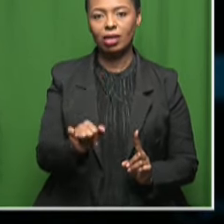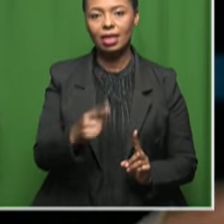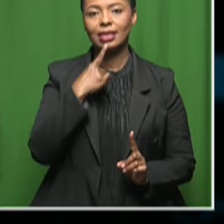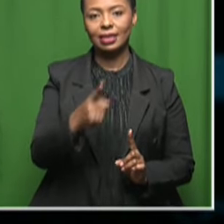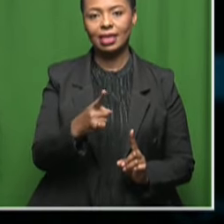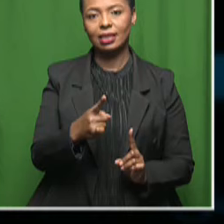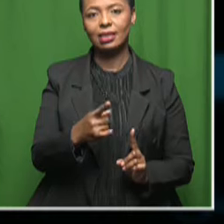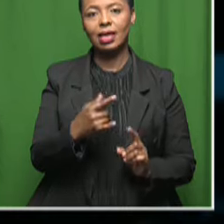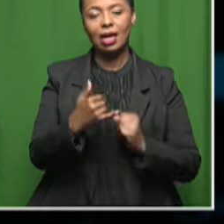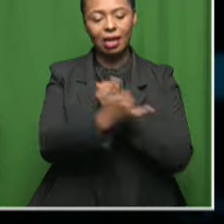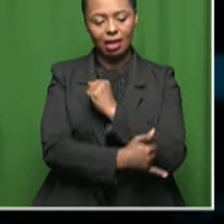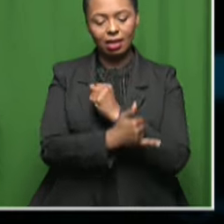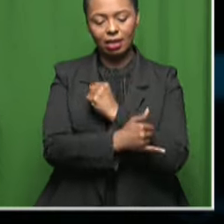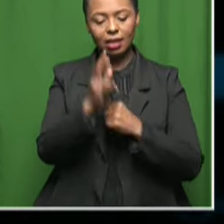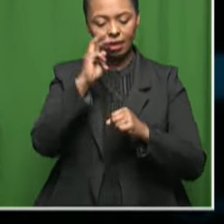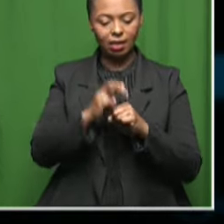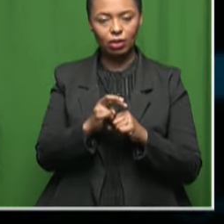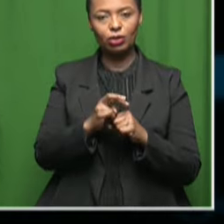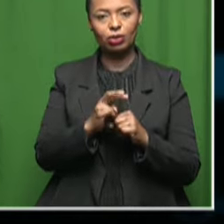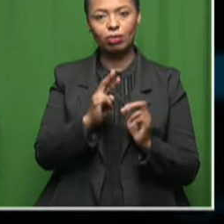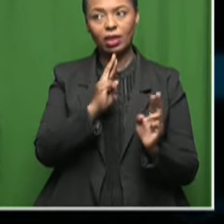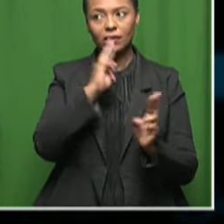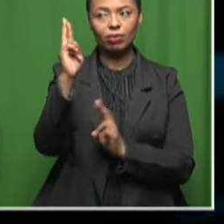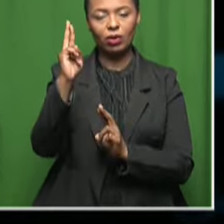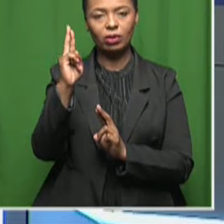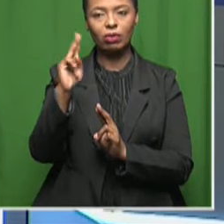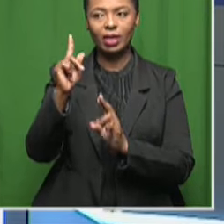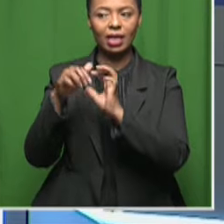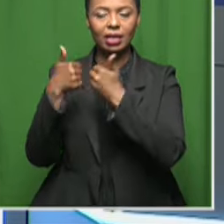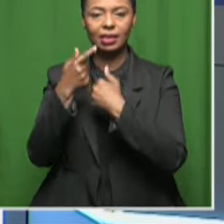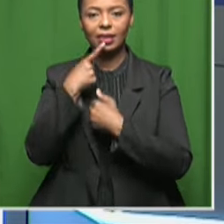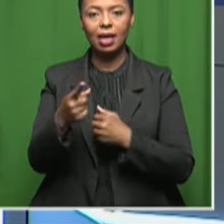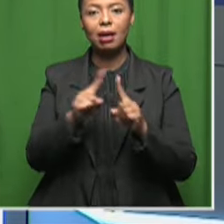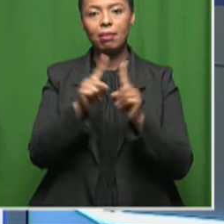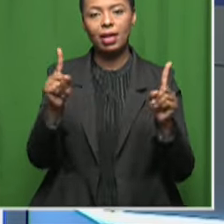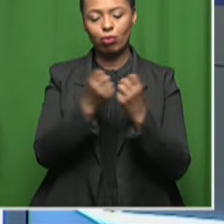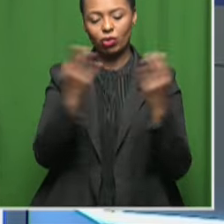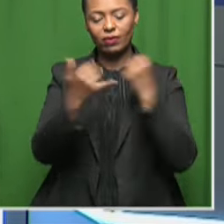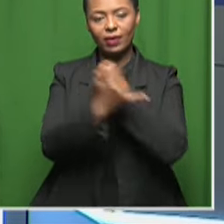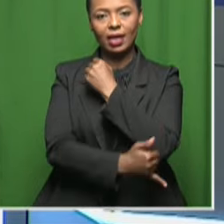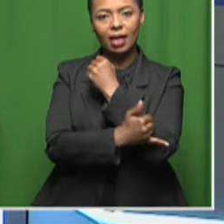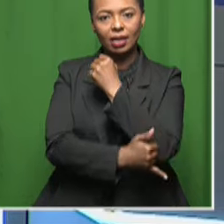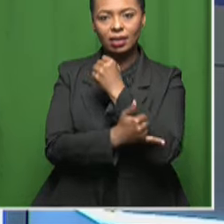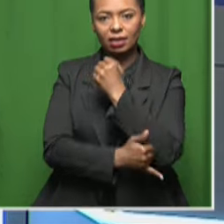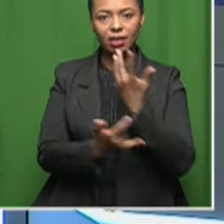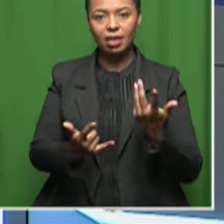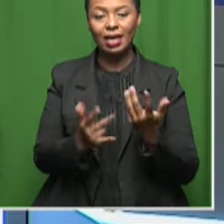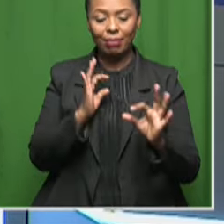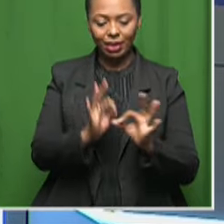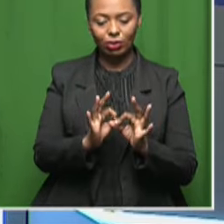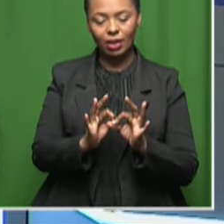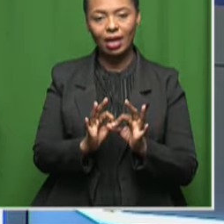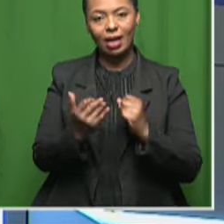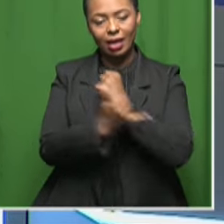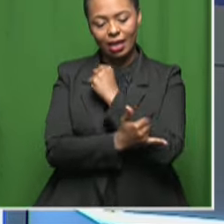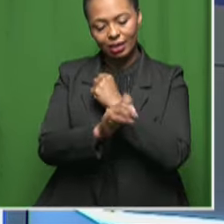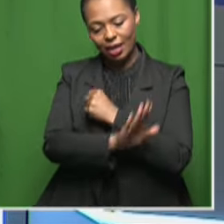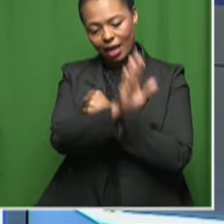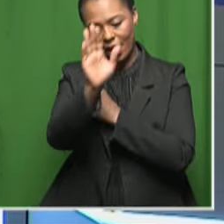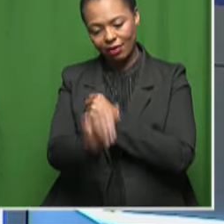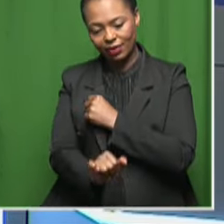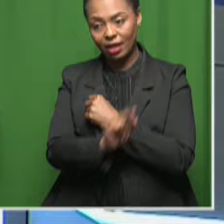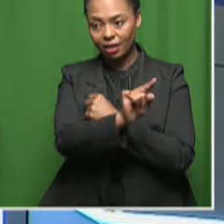to be able to respond to what rating agencies are saying. And he was saying that the problem is that a lot of countries do not have, particularly in the African continent, the ability to go to